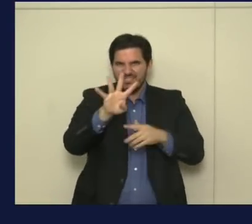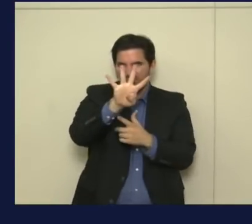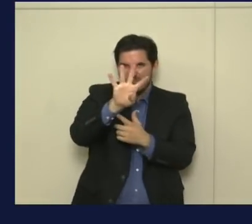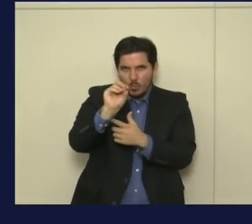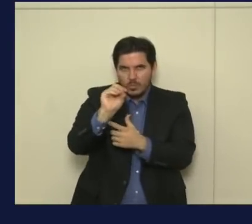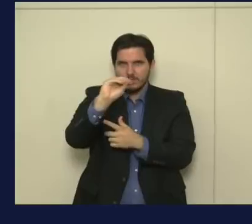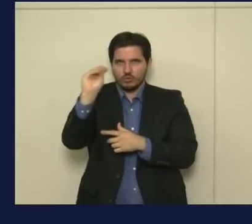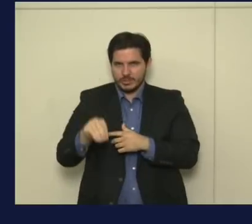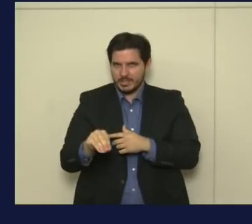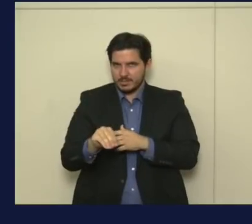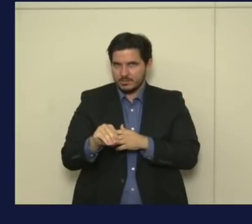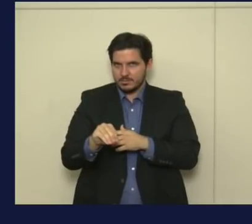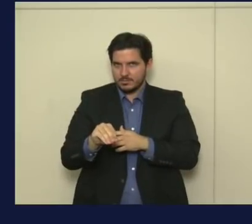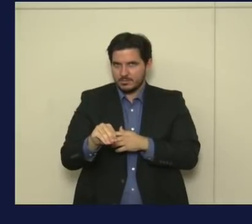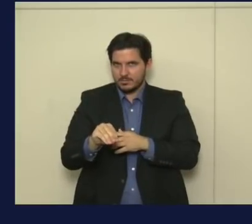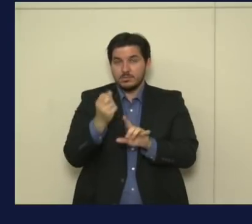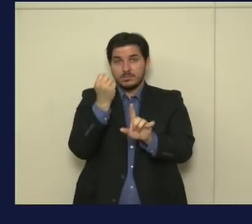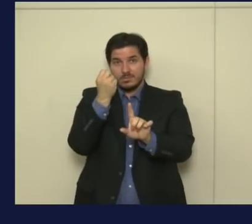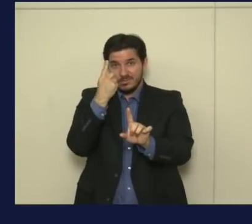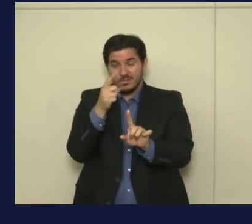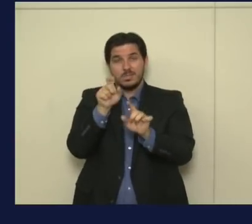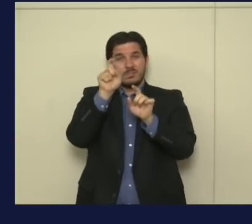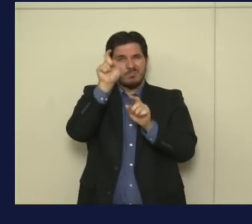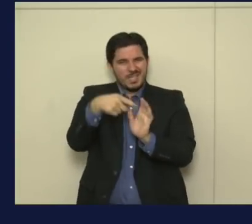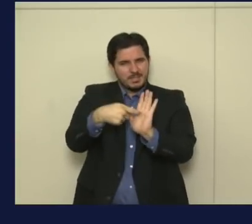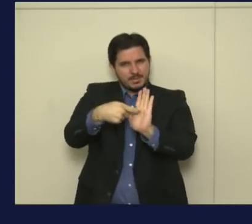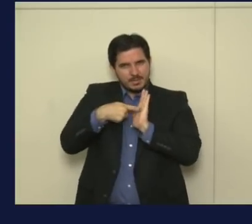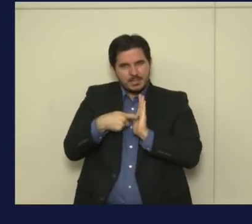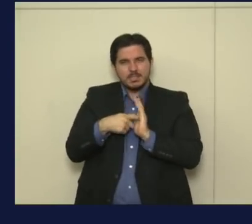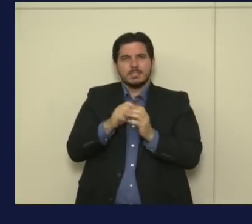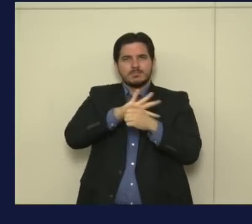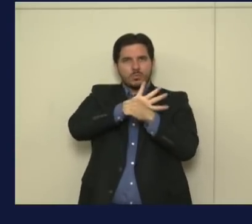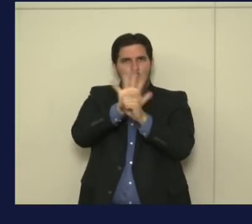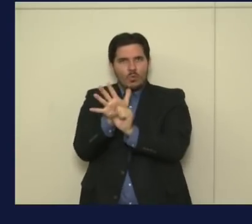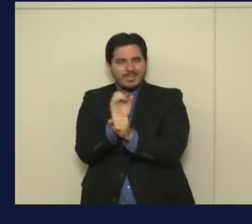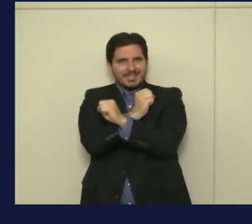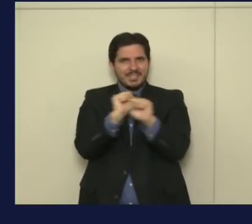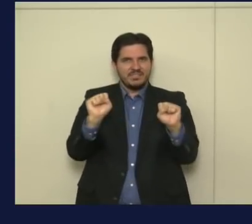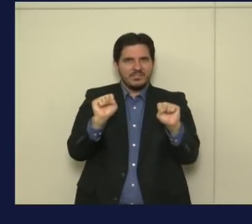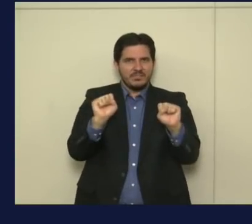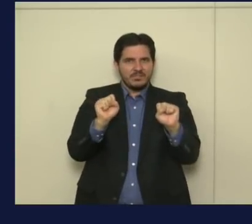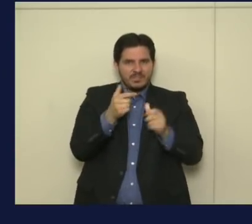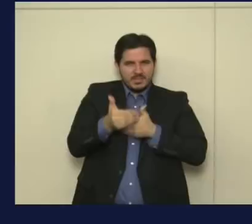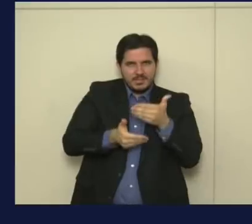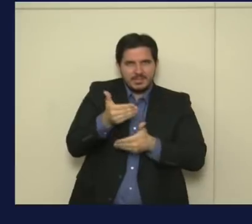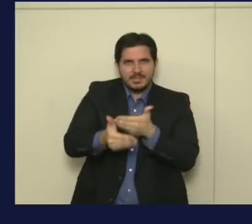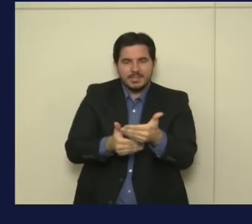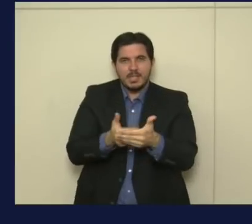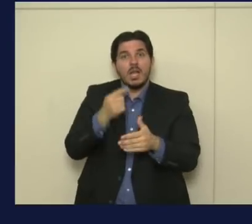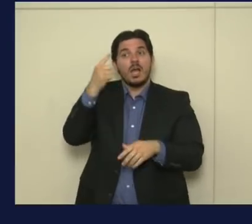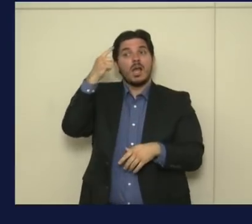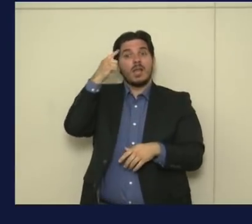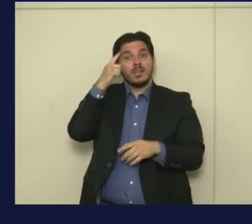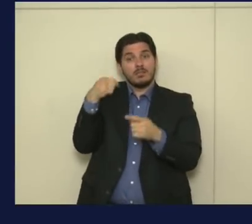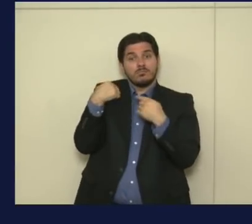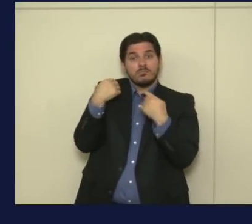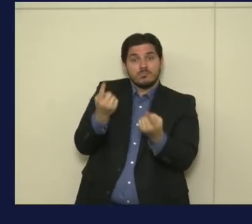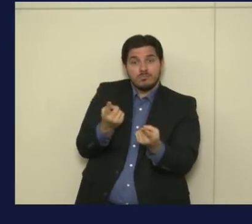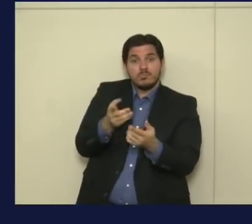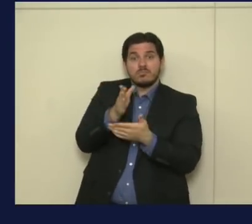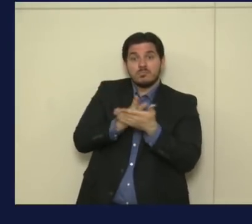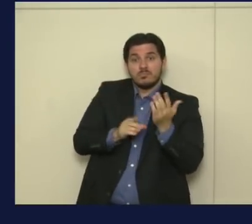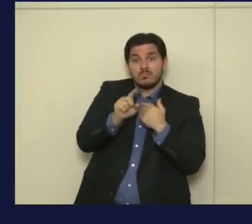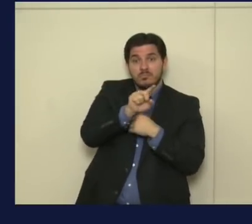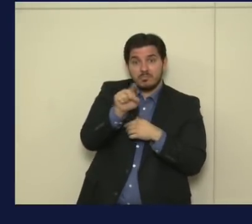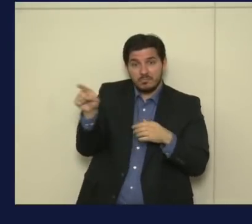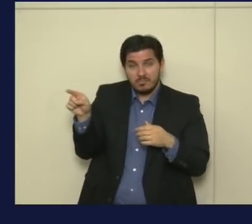they have to meet COVID-safe practices. They're doing, I think, an incredible job, and I appreciate